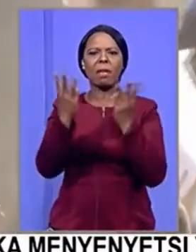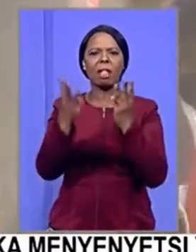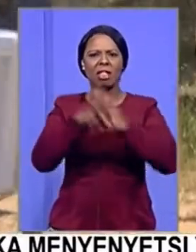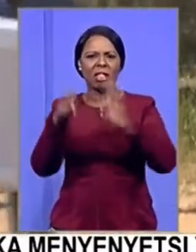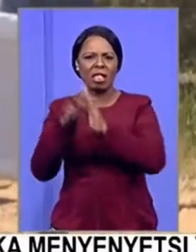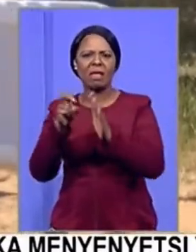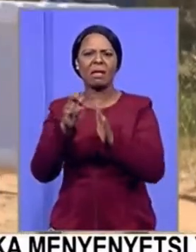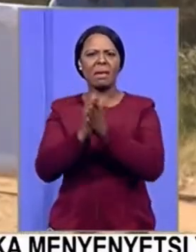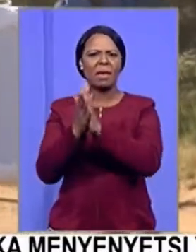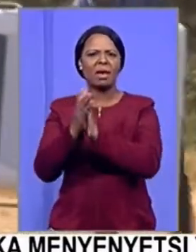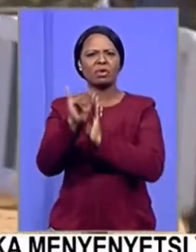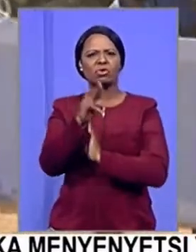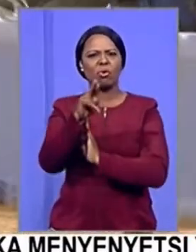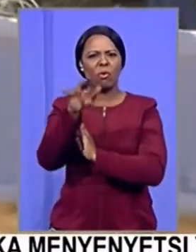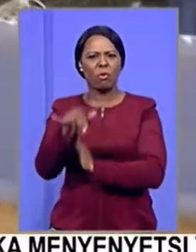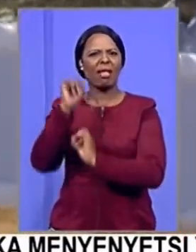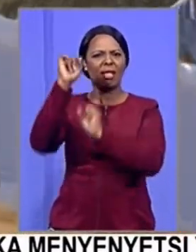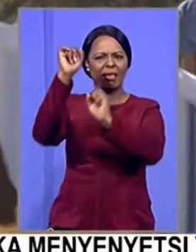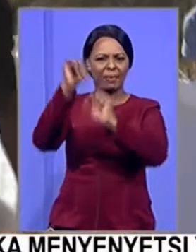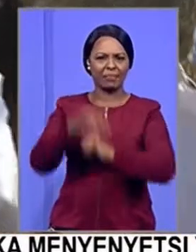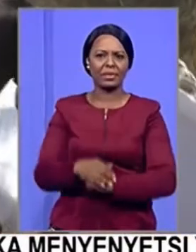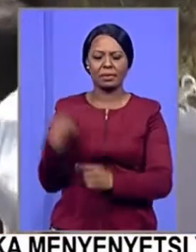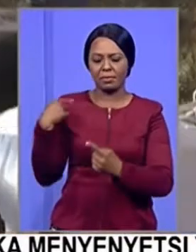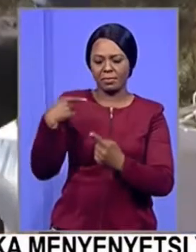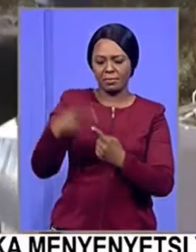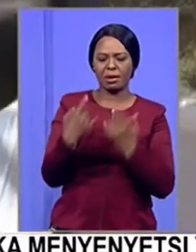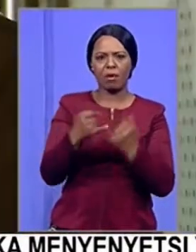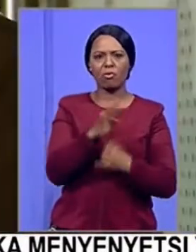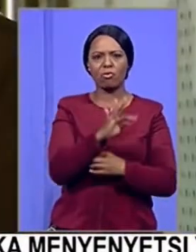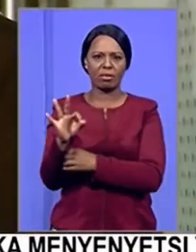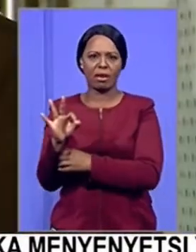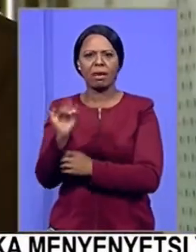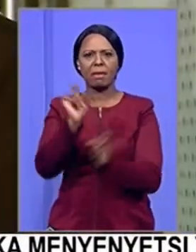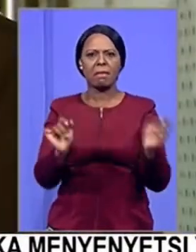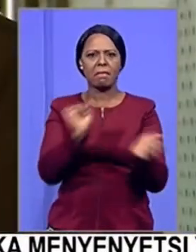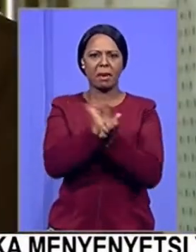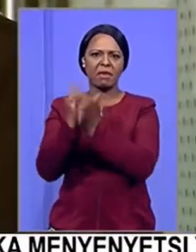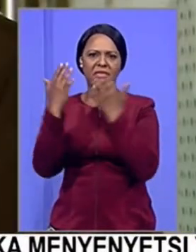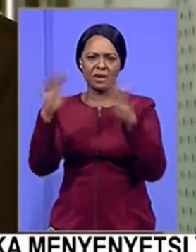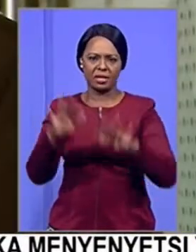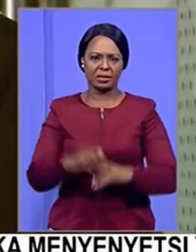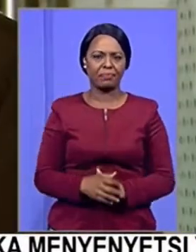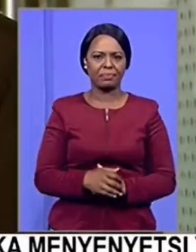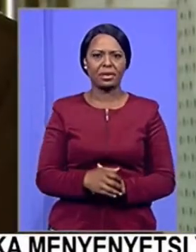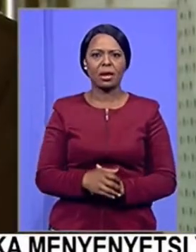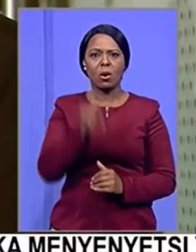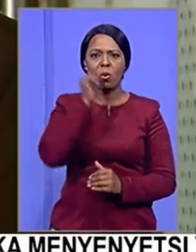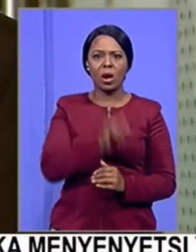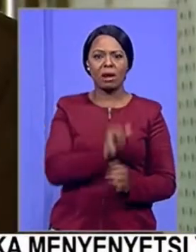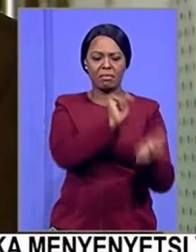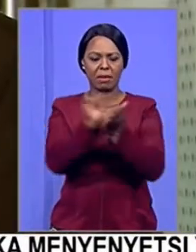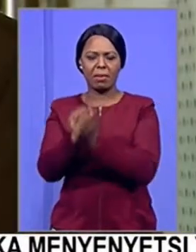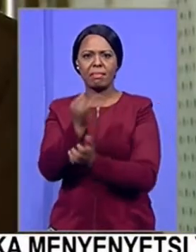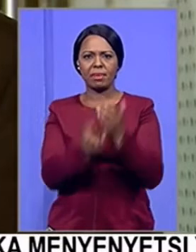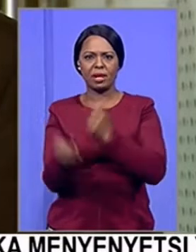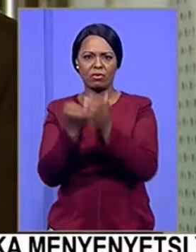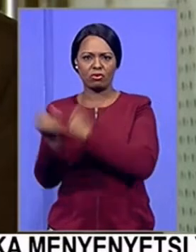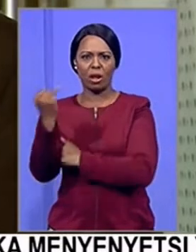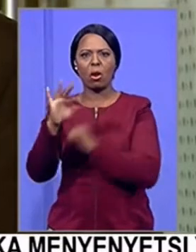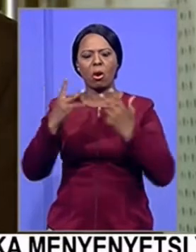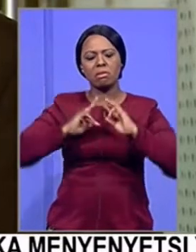jwale ho se o tshwere batho ba 43. When we arrest individual or we investigate individual,